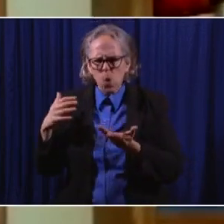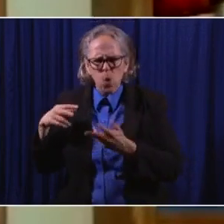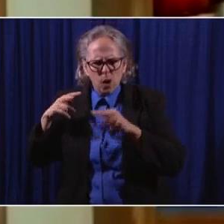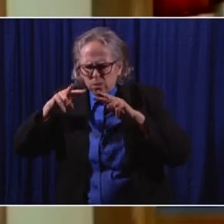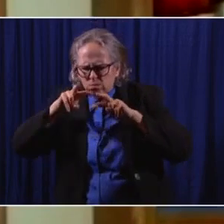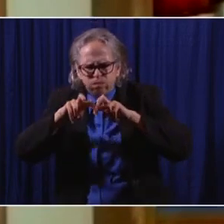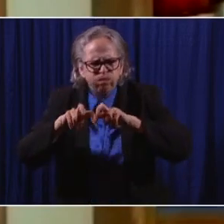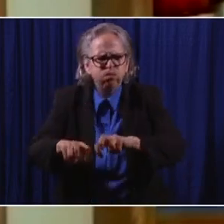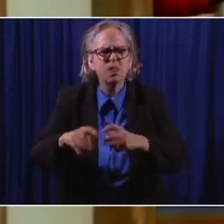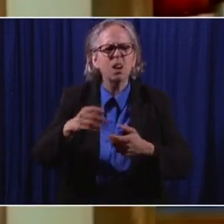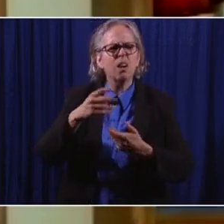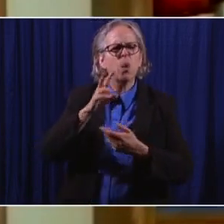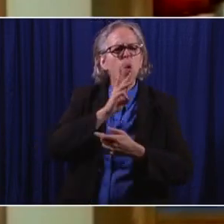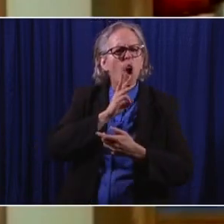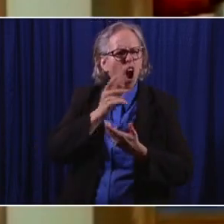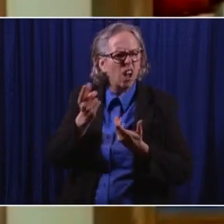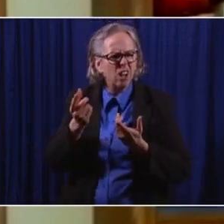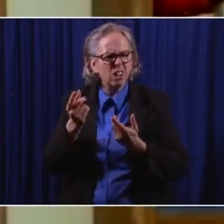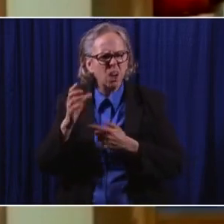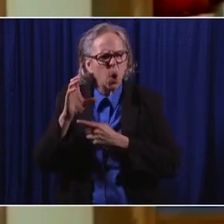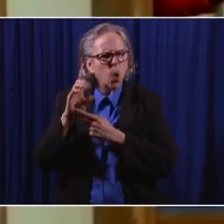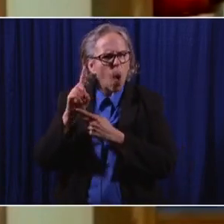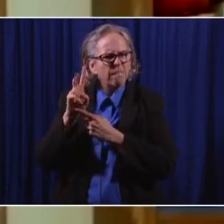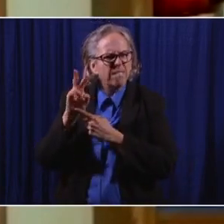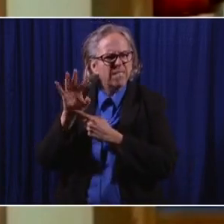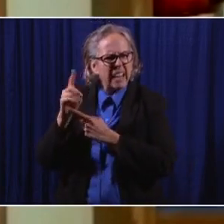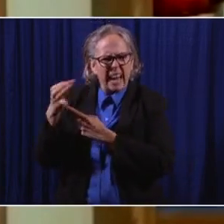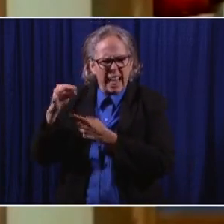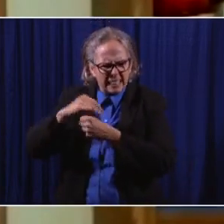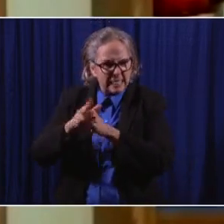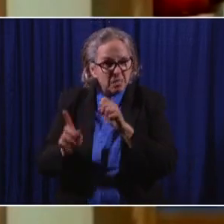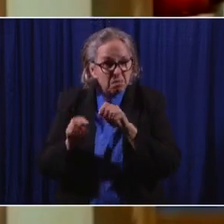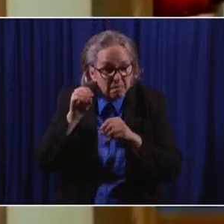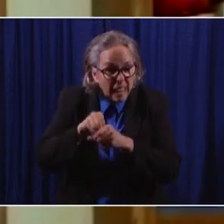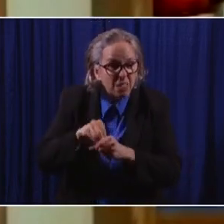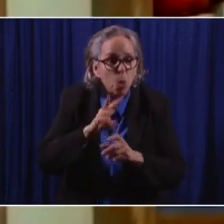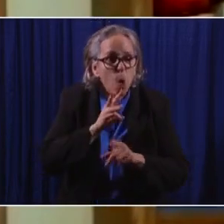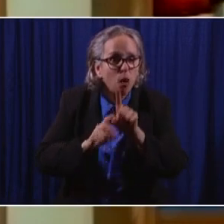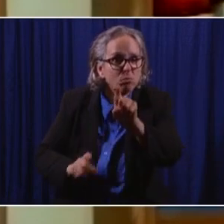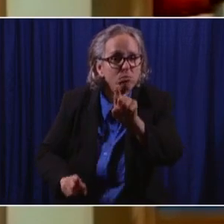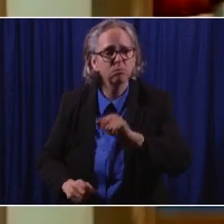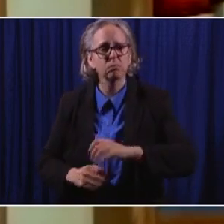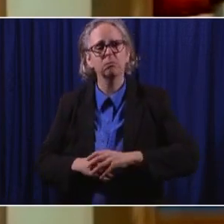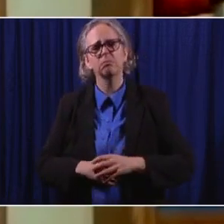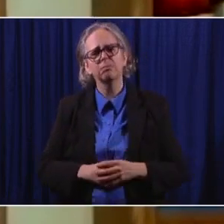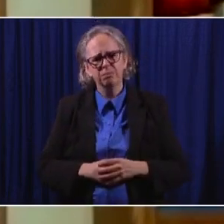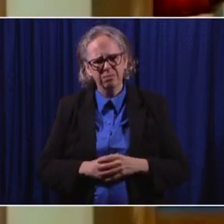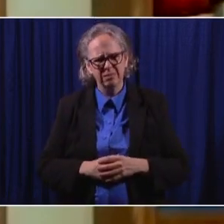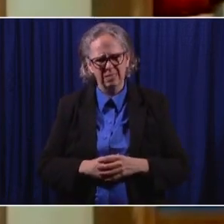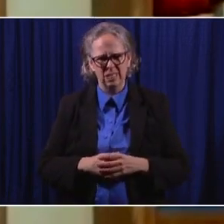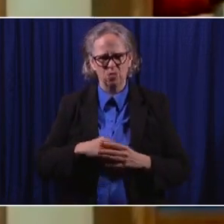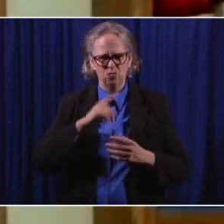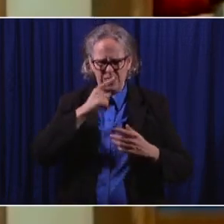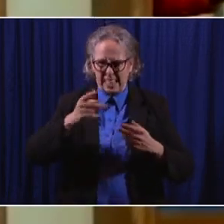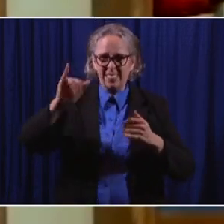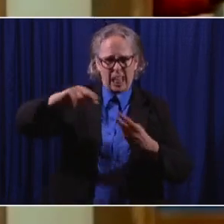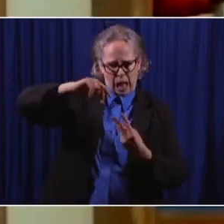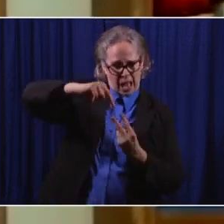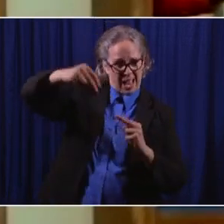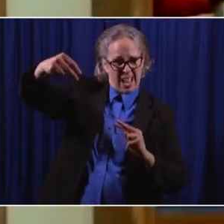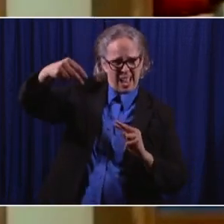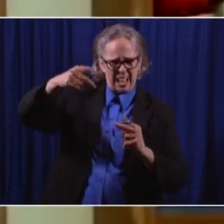to shed the virus early when infected, a significant sustained increase in these gene fragments found in wastewater can